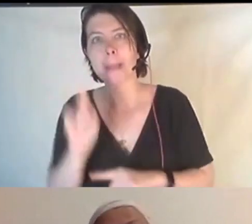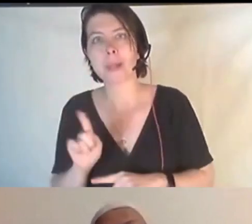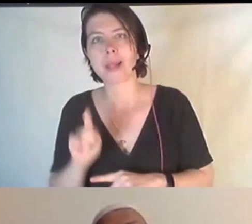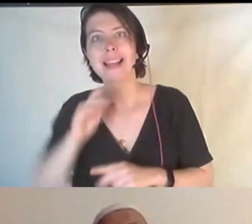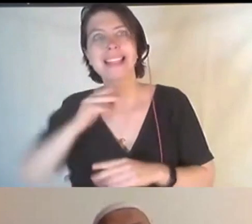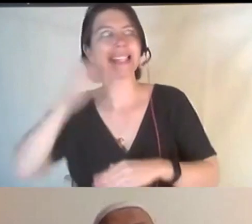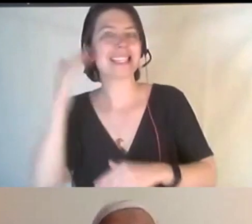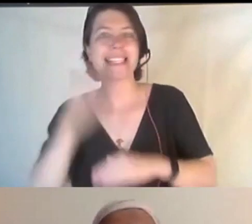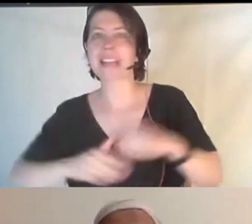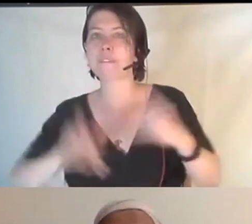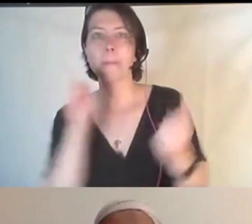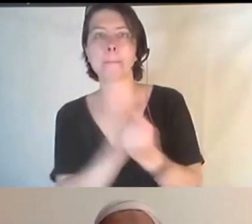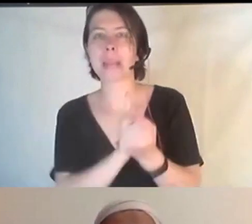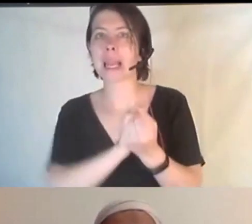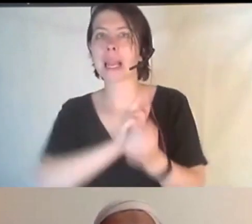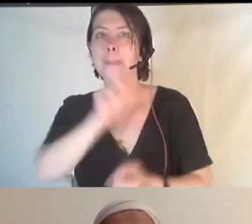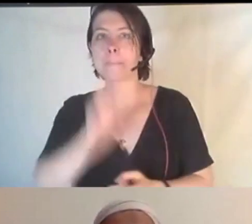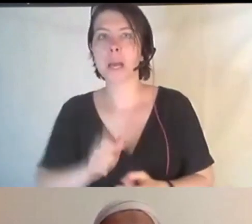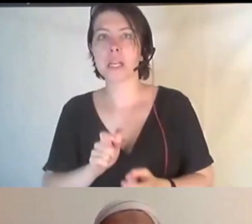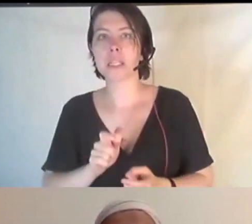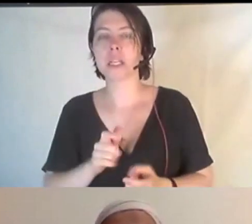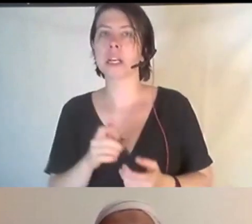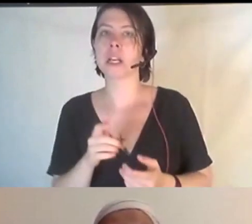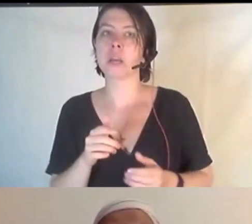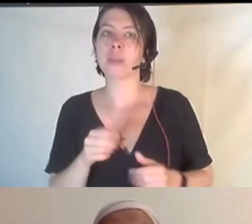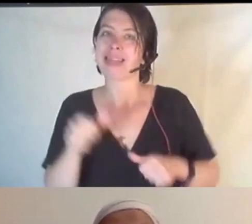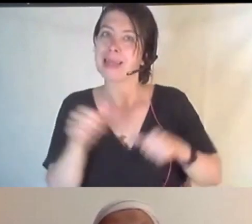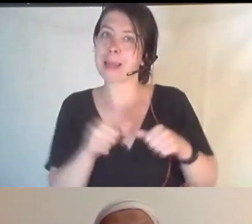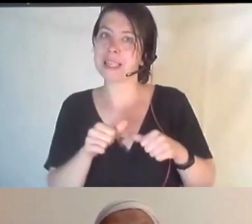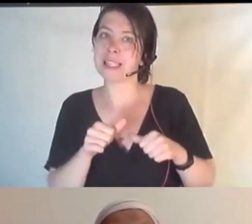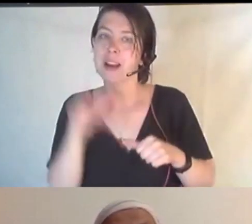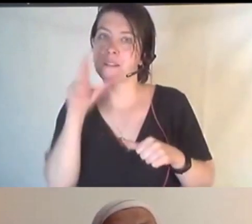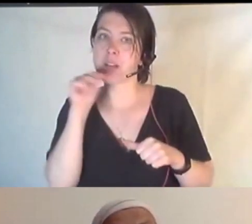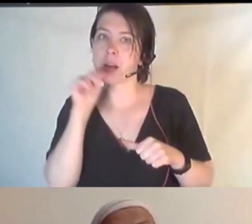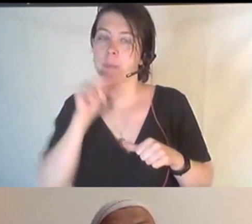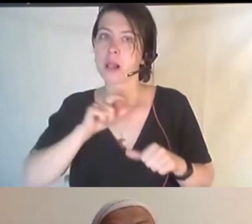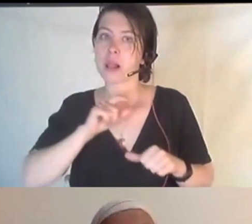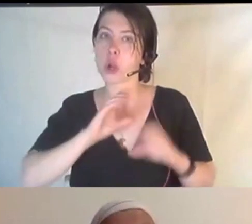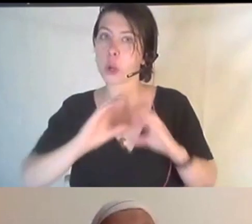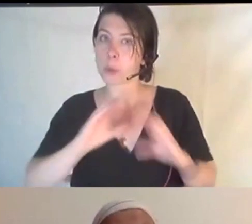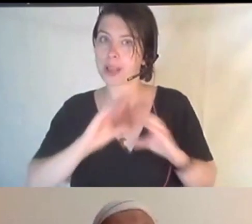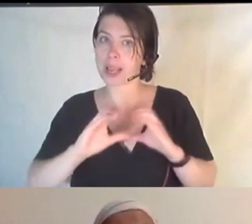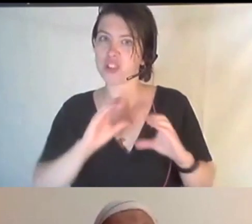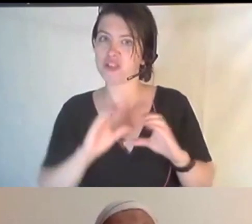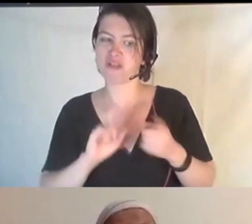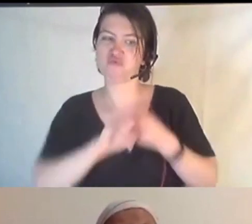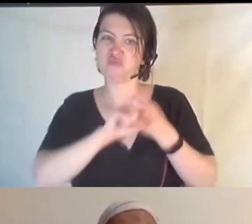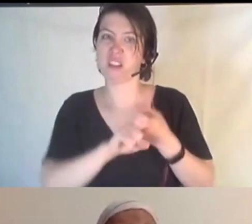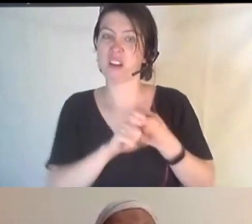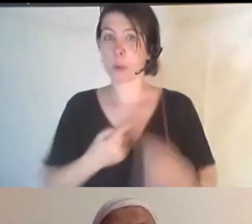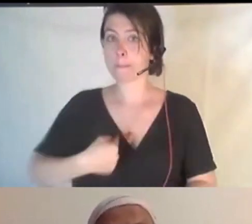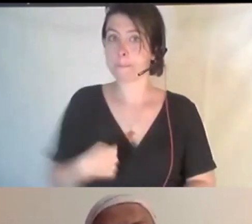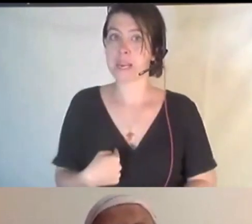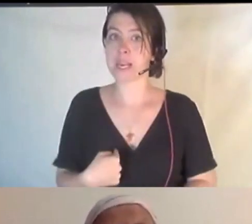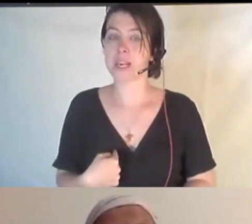complex need than someone who's got limited verbal communication. So people will sort of very rely on me to